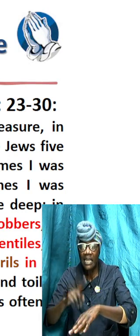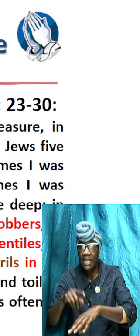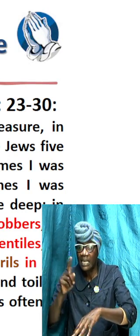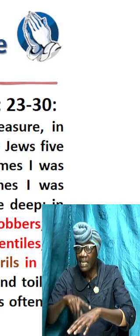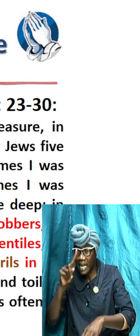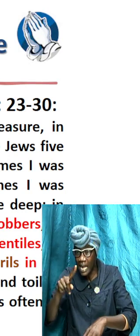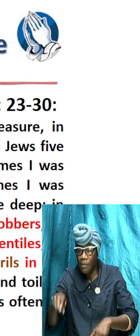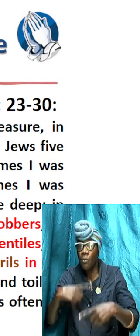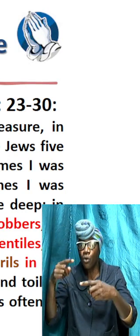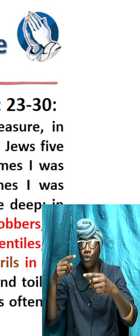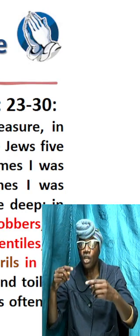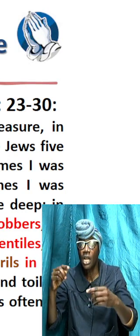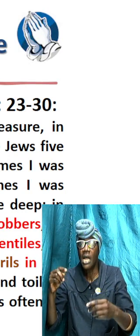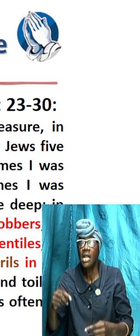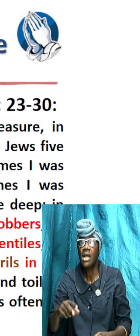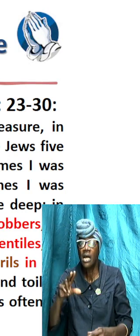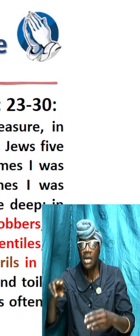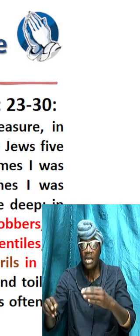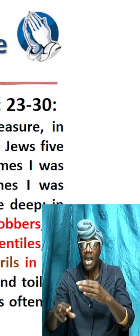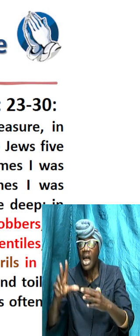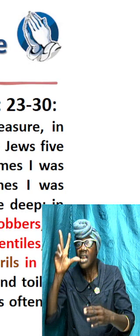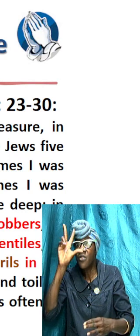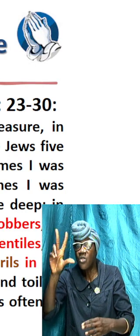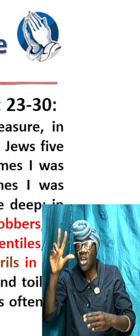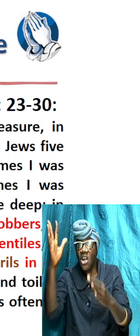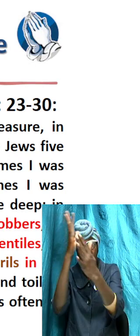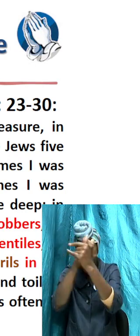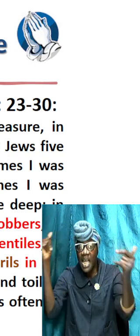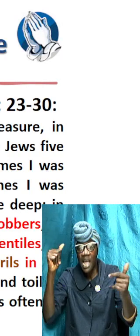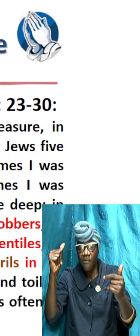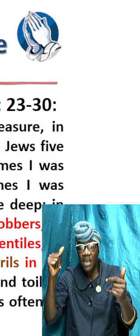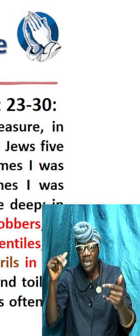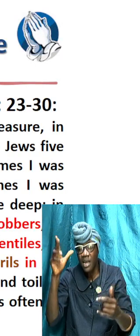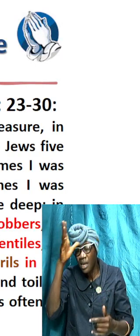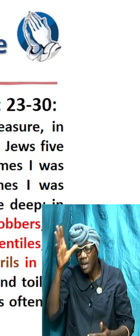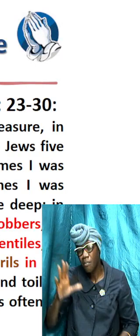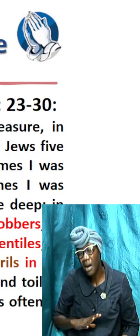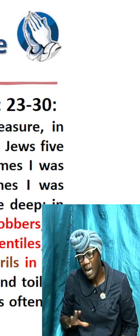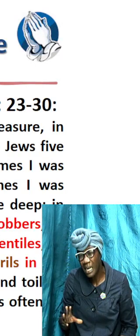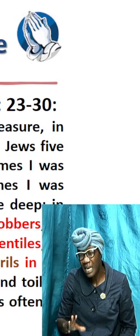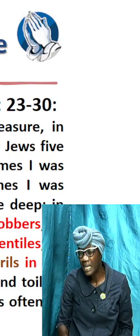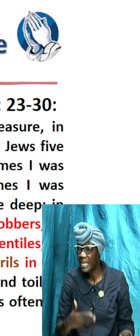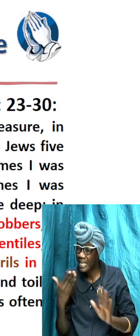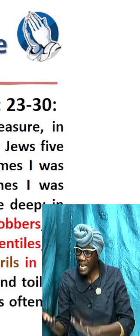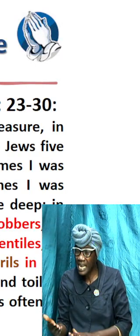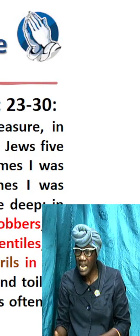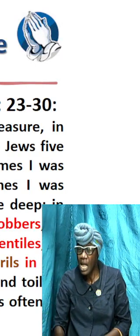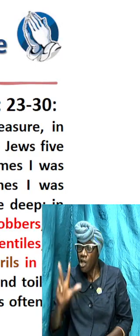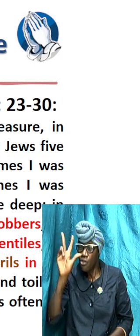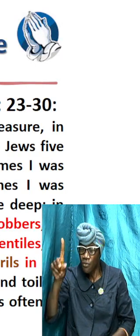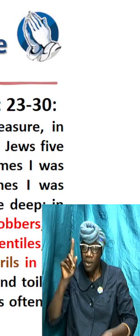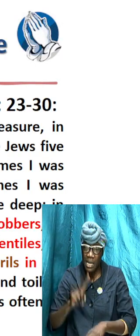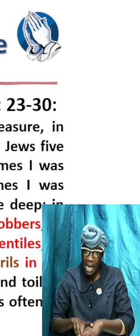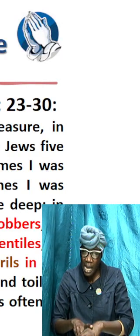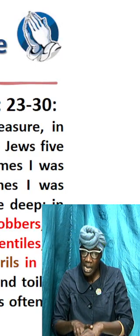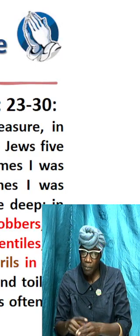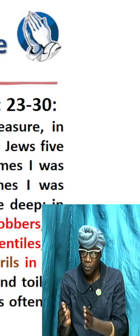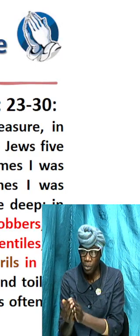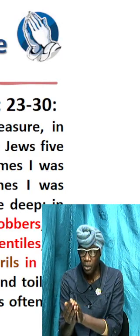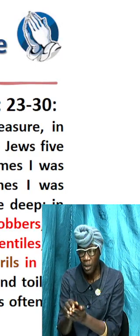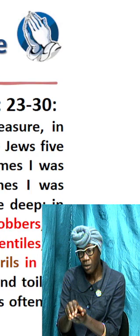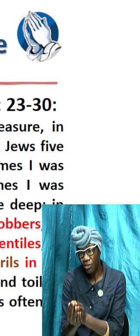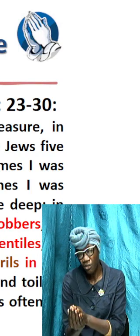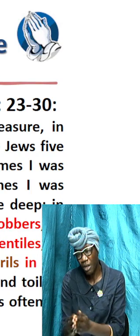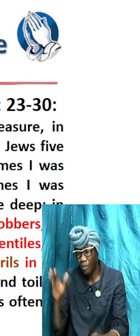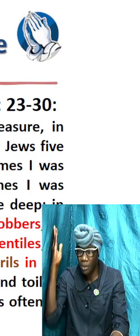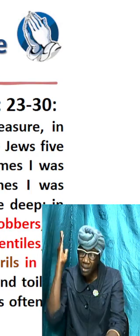up into the third heavens and he saw the man was literally dead. Amen. He said, 3 times was I shipwrecked. He said, a night and a